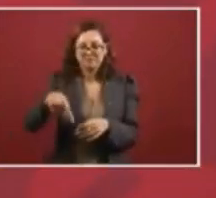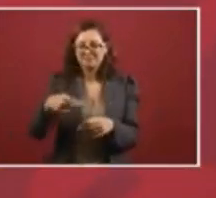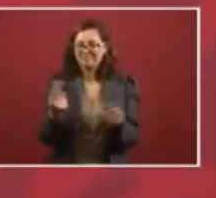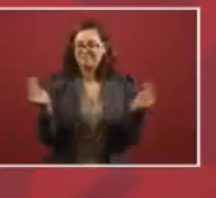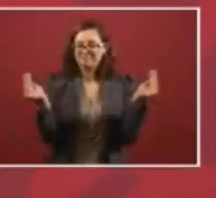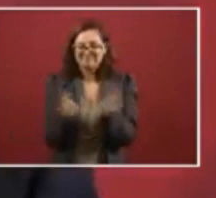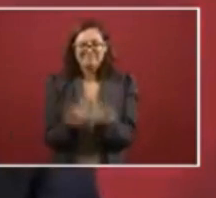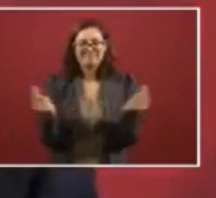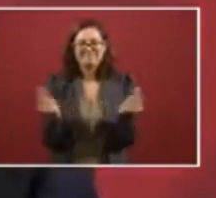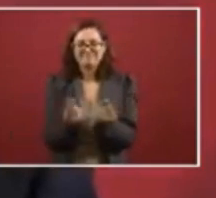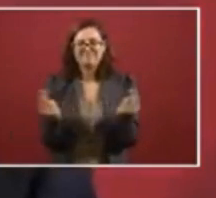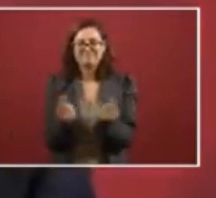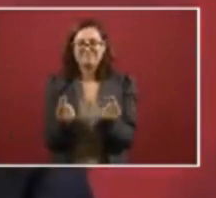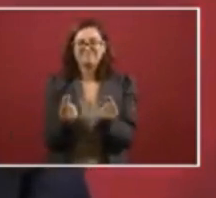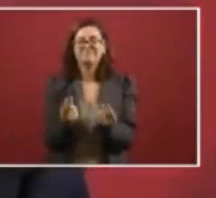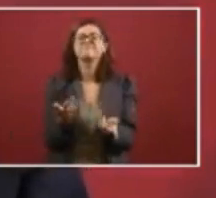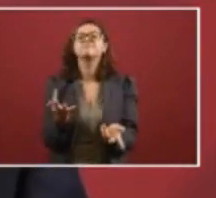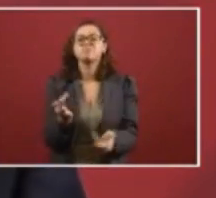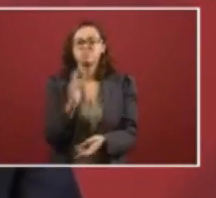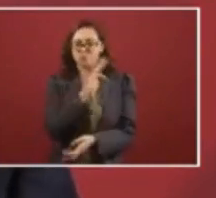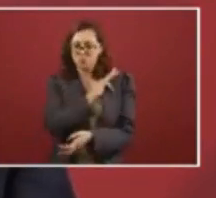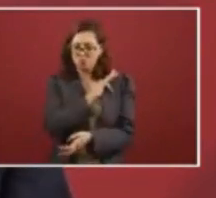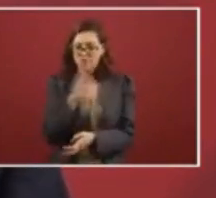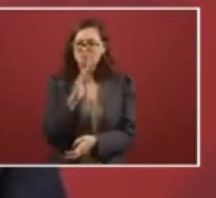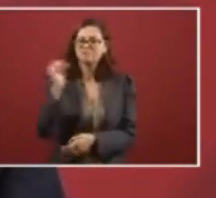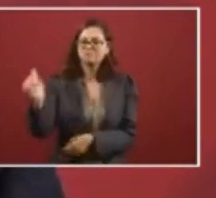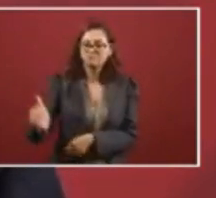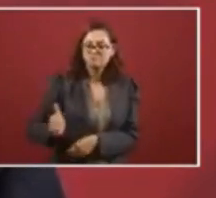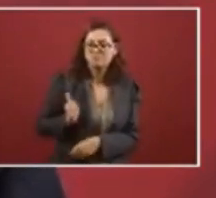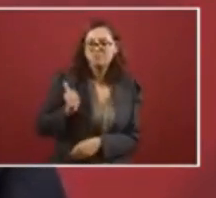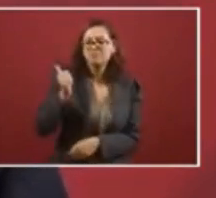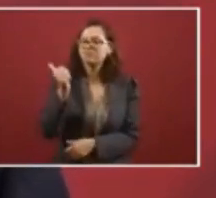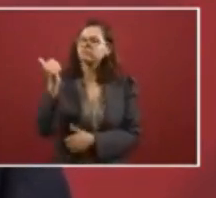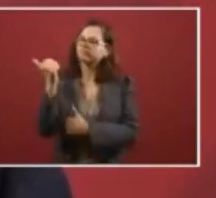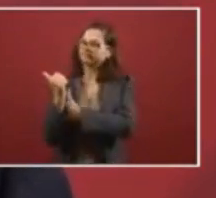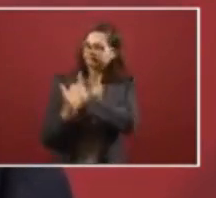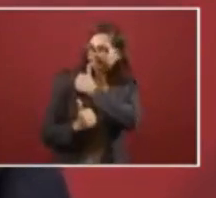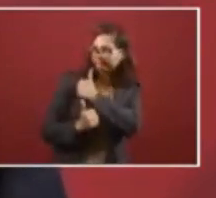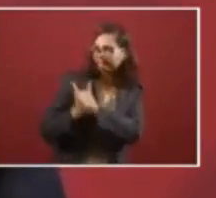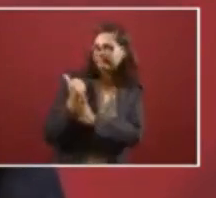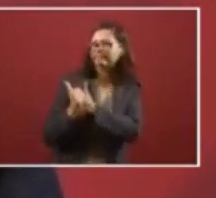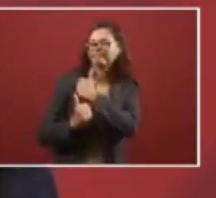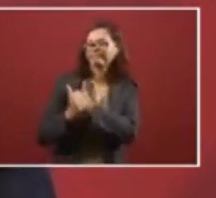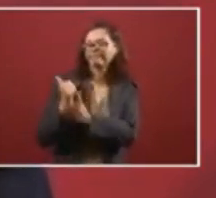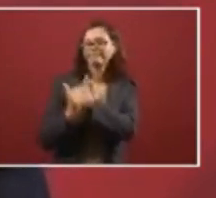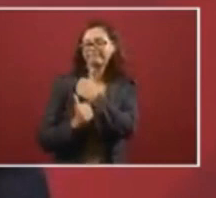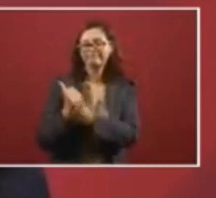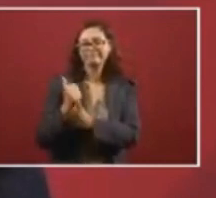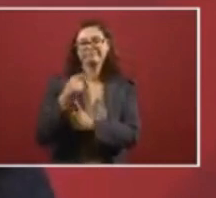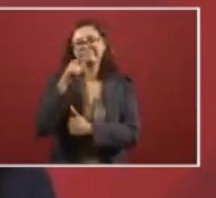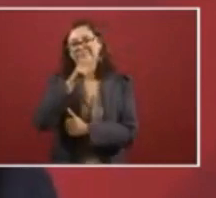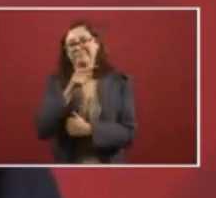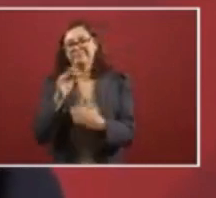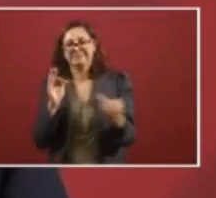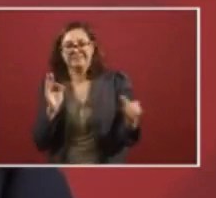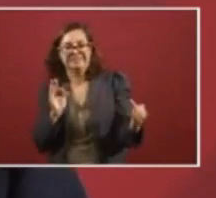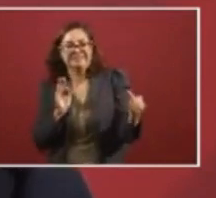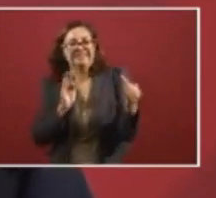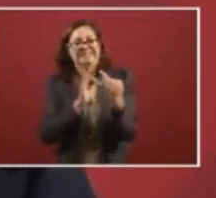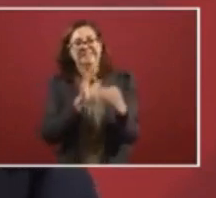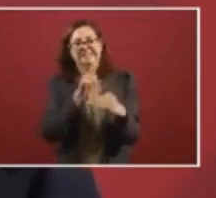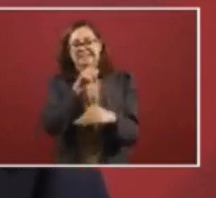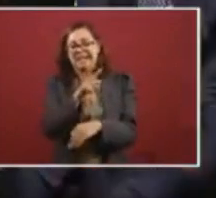material like it is gas, and to be able to take advantage of the competitive edge that